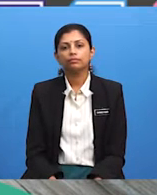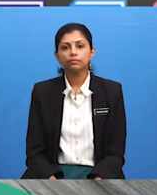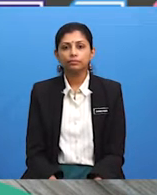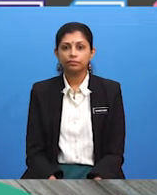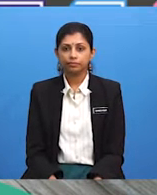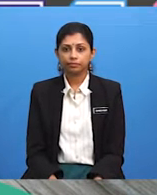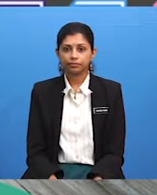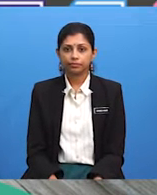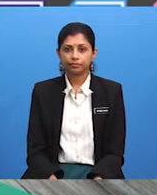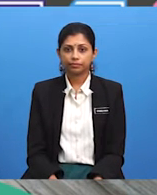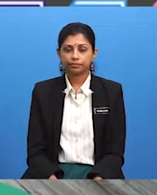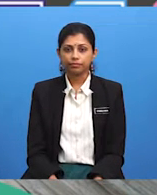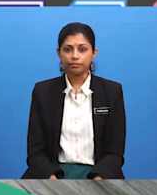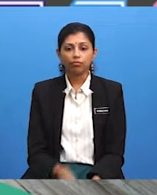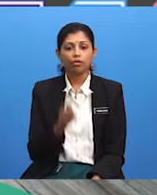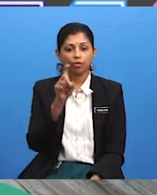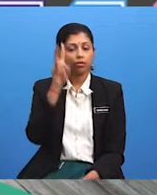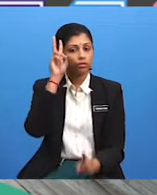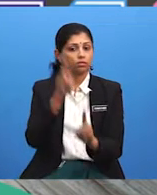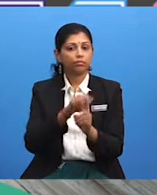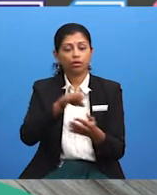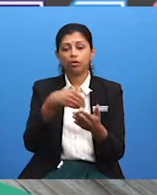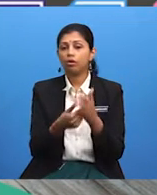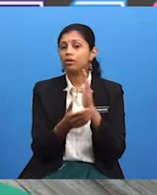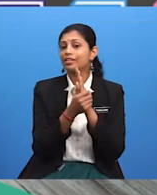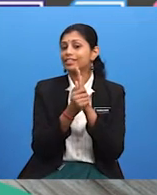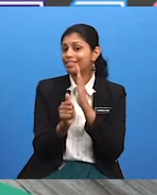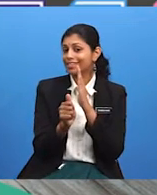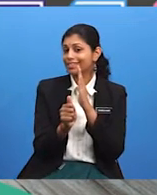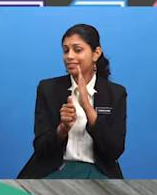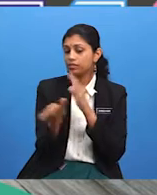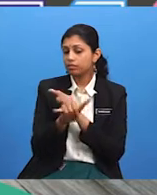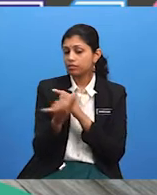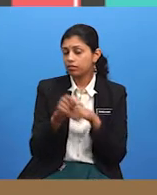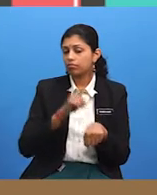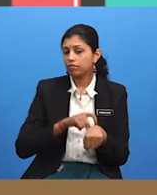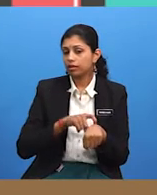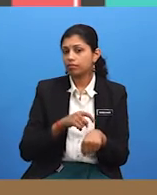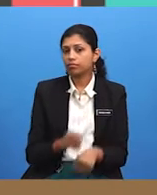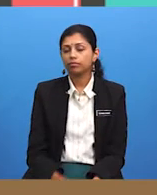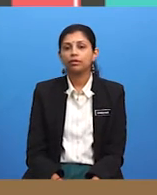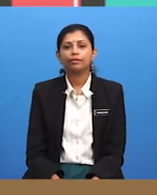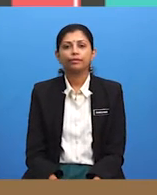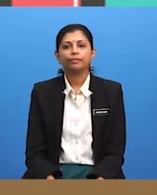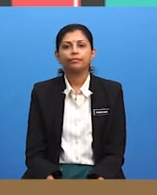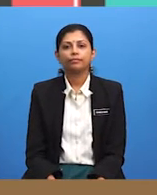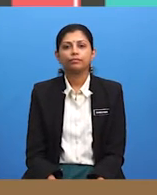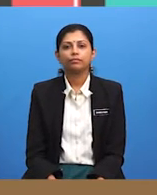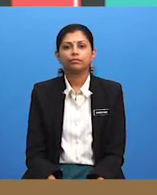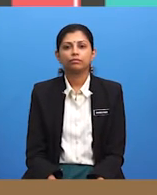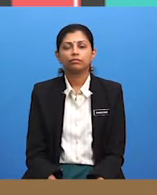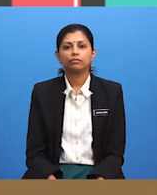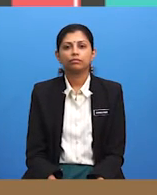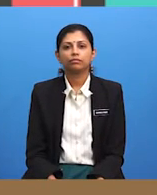It seems that you have to apply all the skills at the same time. I know the feeling, but